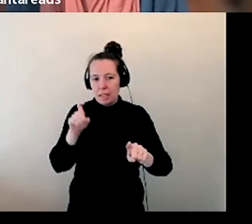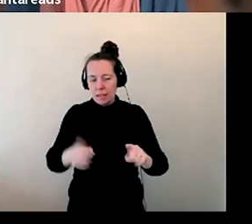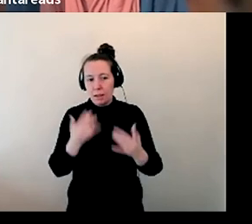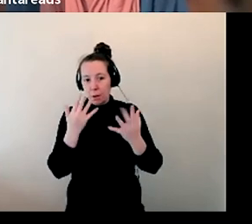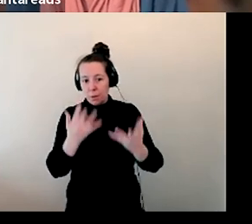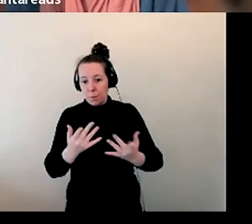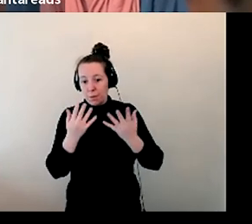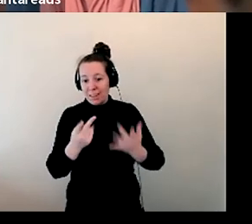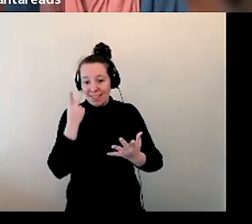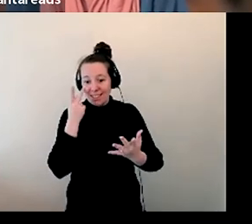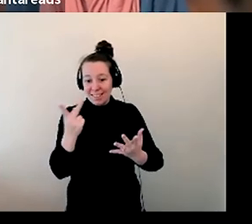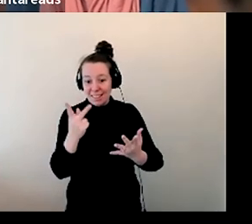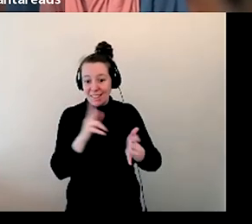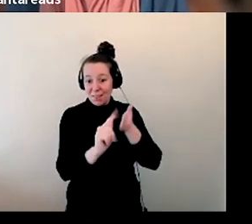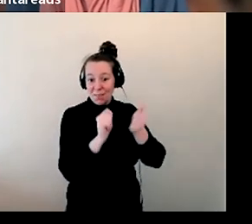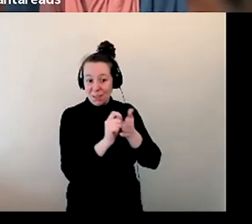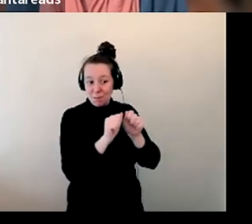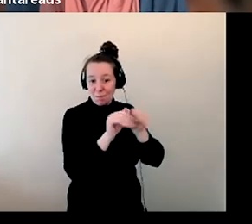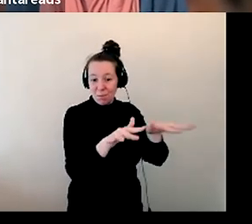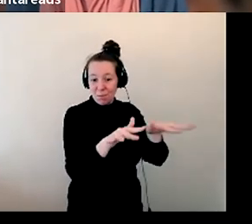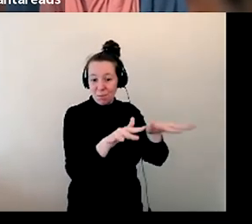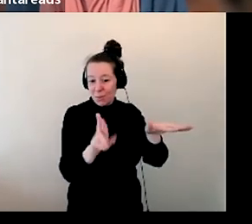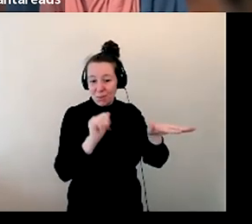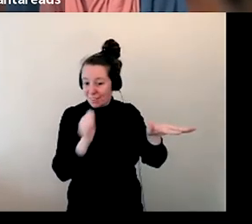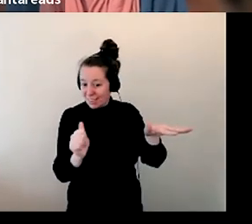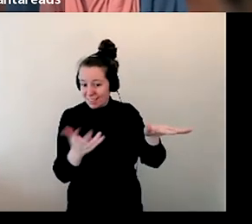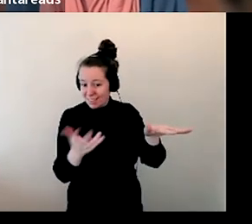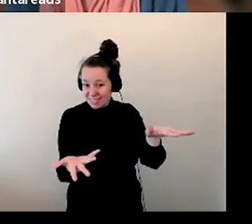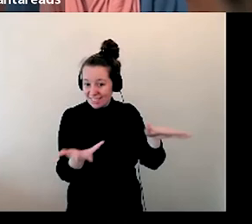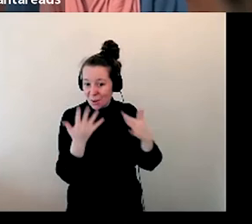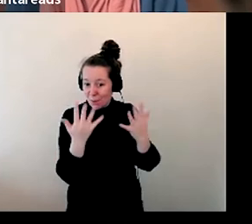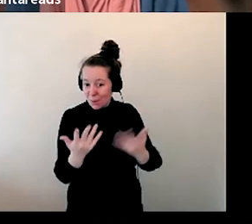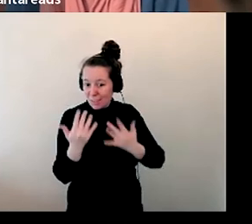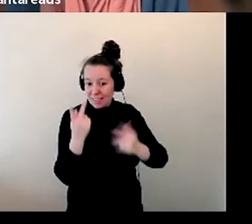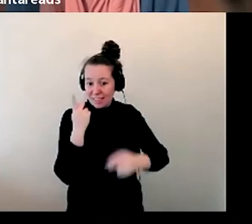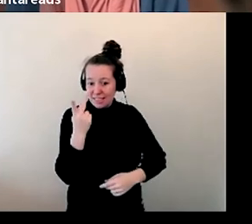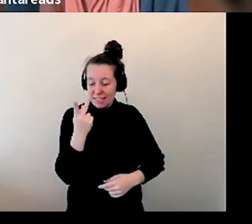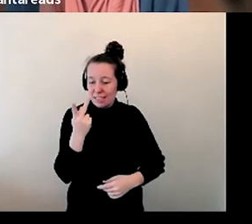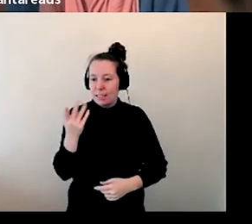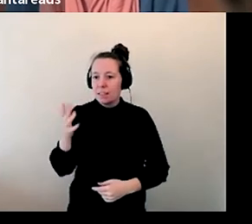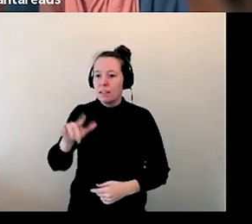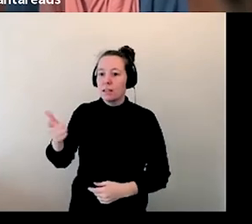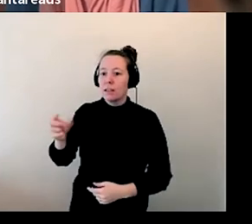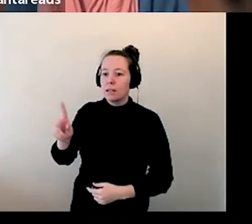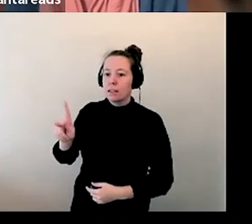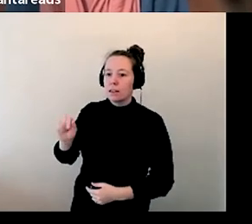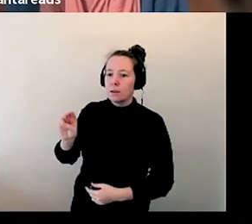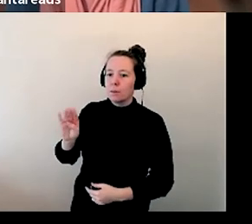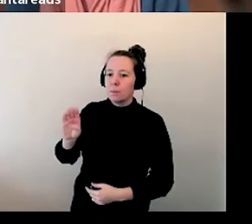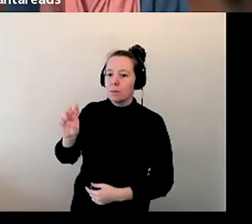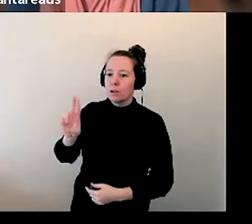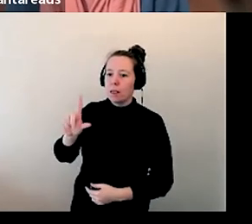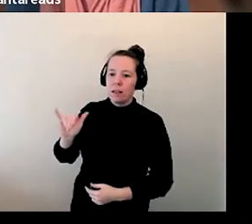that. Yeah, okay, that makes sense. Kimberly has something to say. Please go. Yeah.